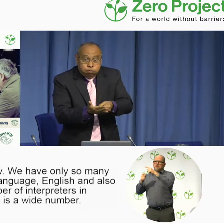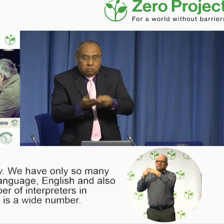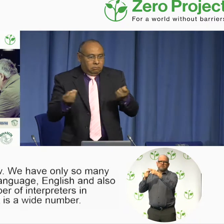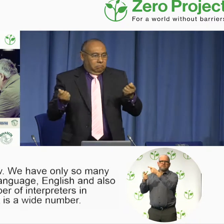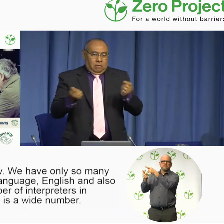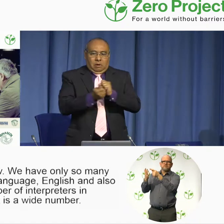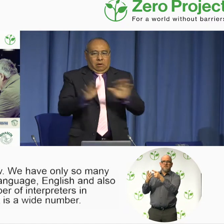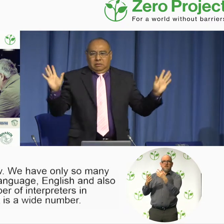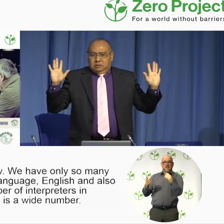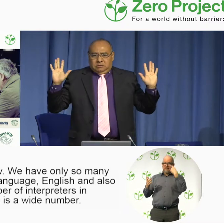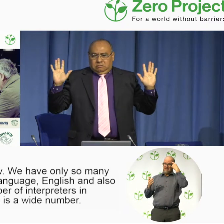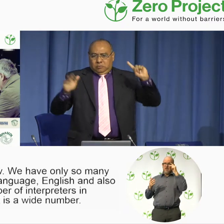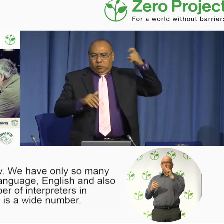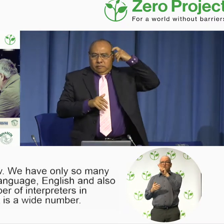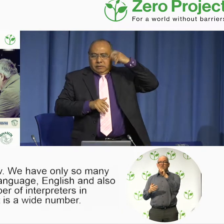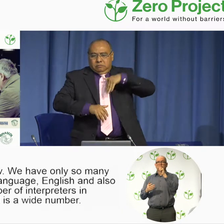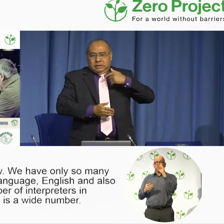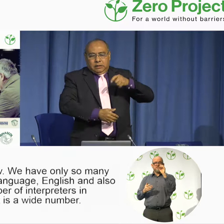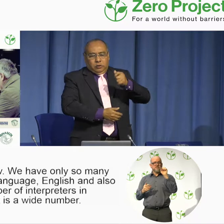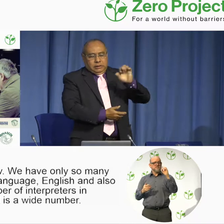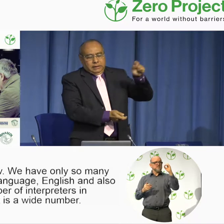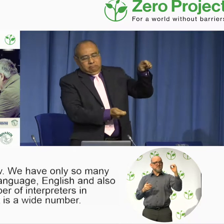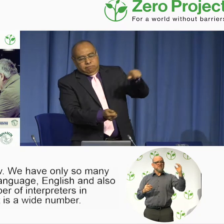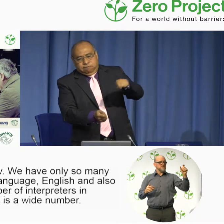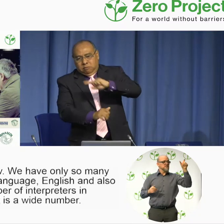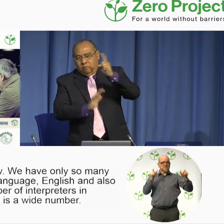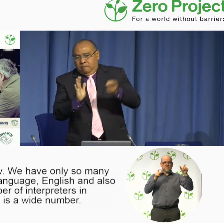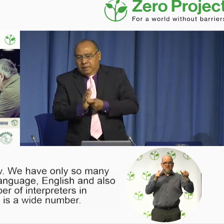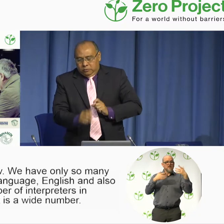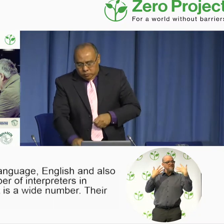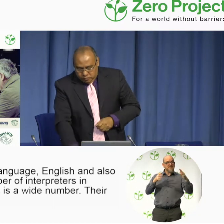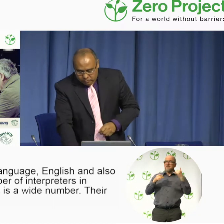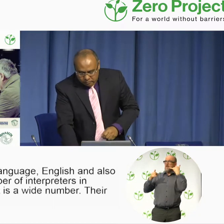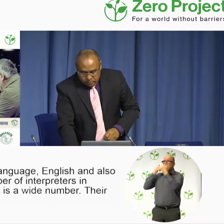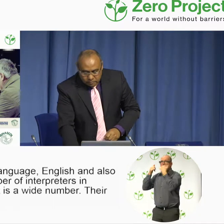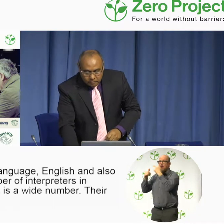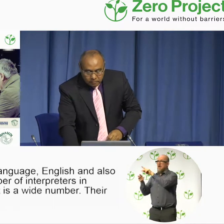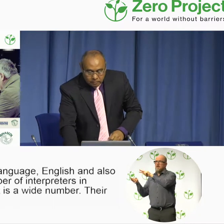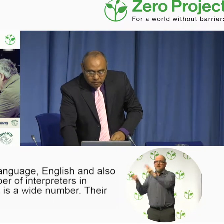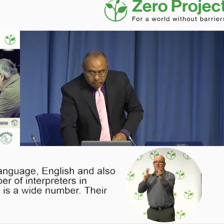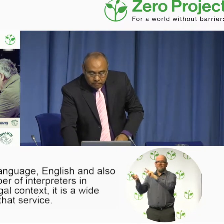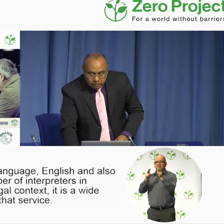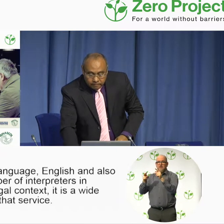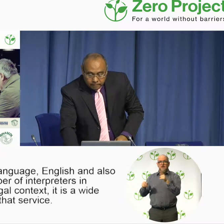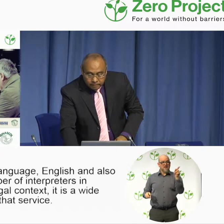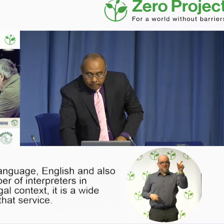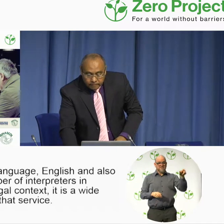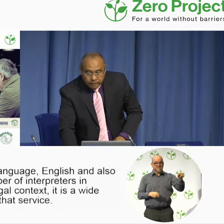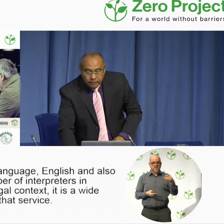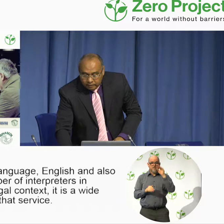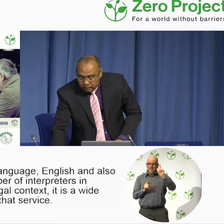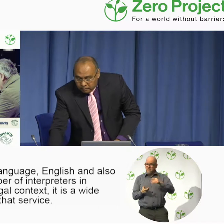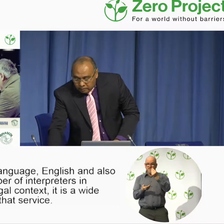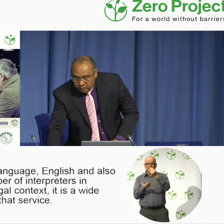very wide number. And deaf people do not need to pay for that services. It's completely free